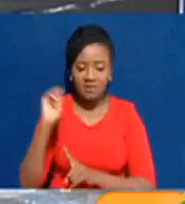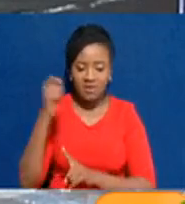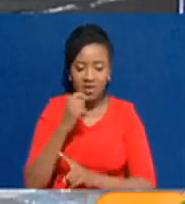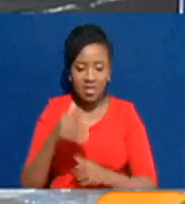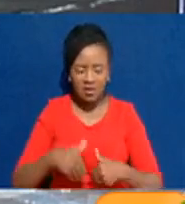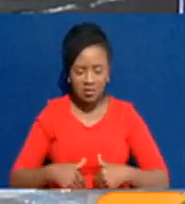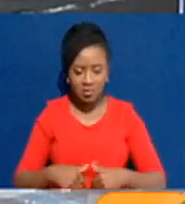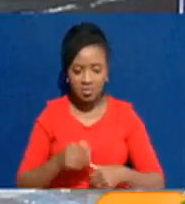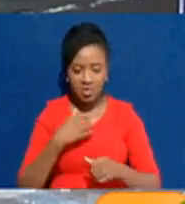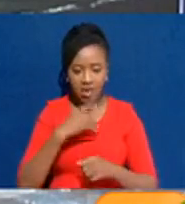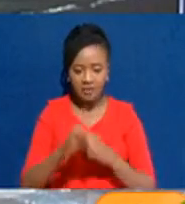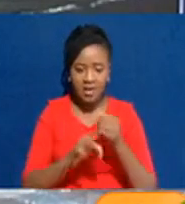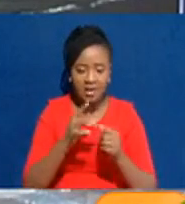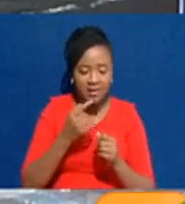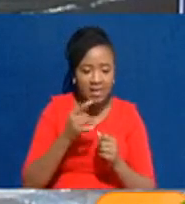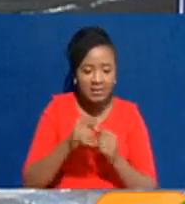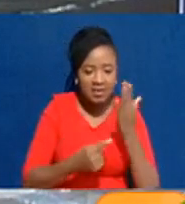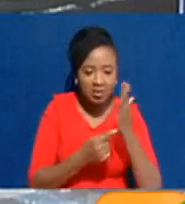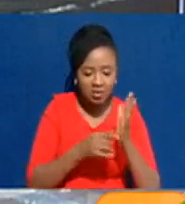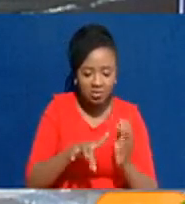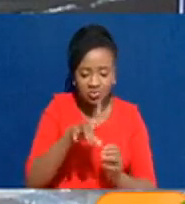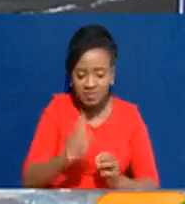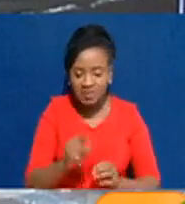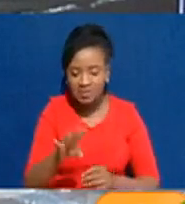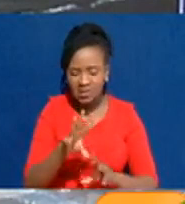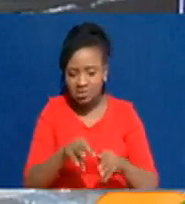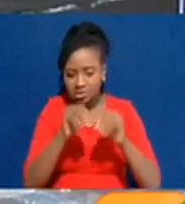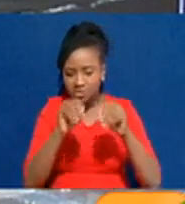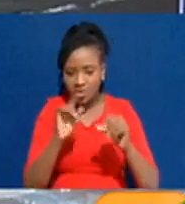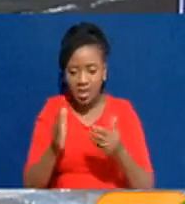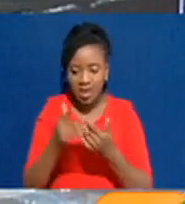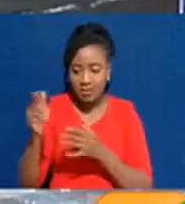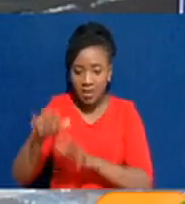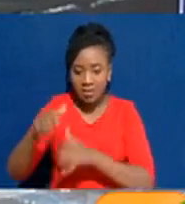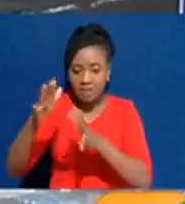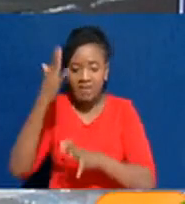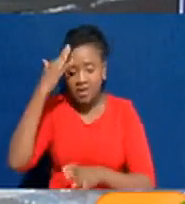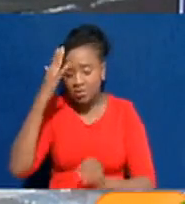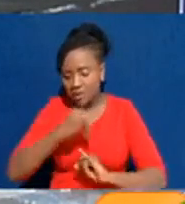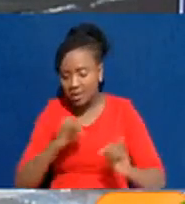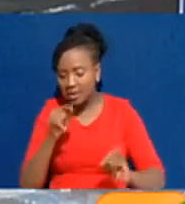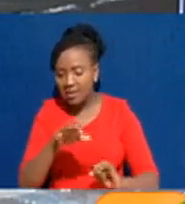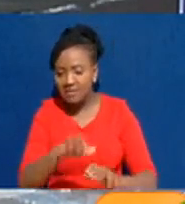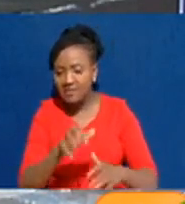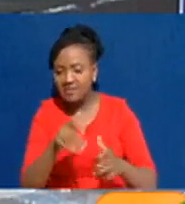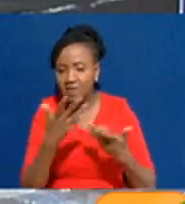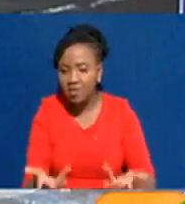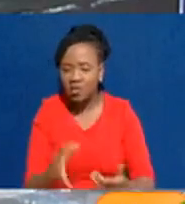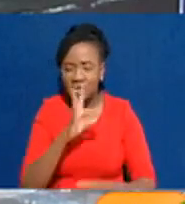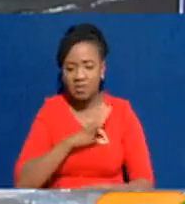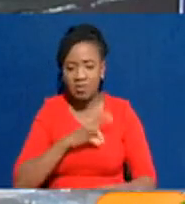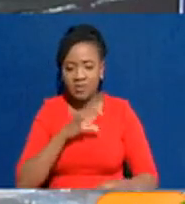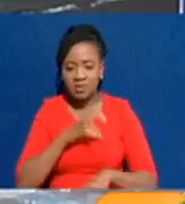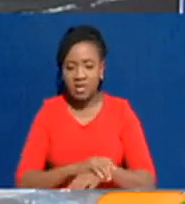developed an instant soil testing technology that's helping farmers to make informed decisions on crops to plant and how to get better yields. Edward